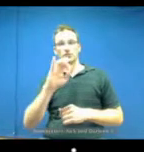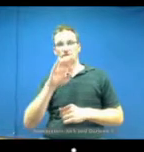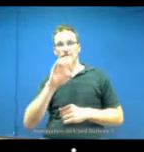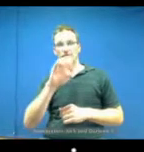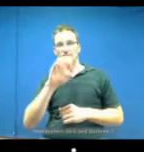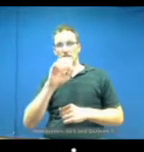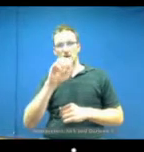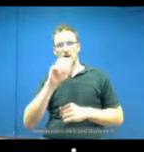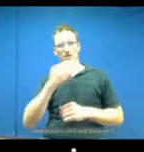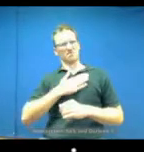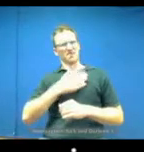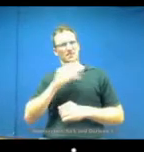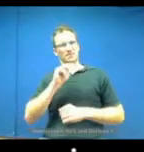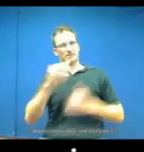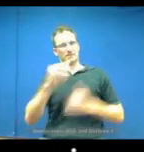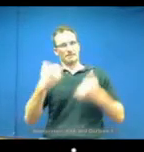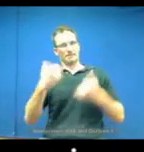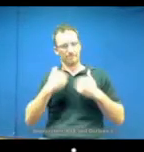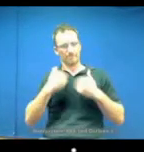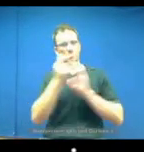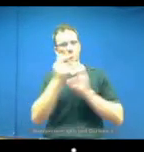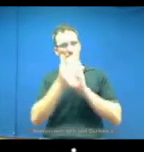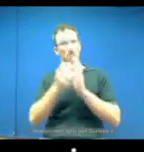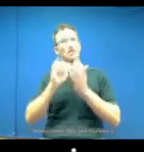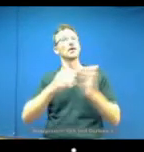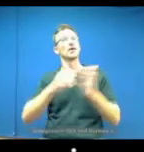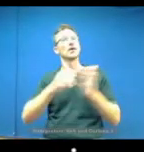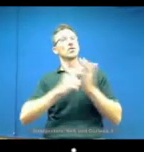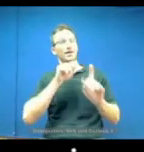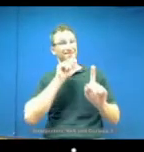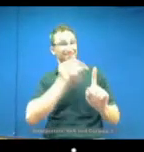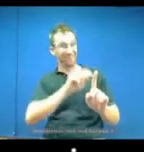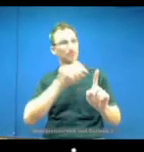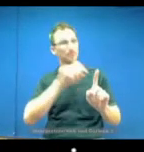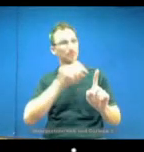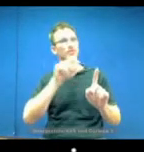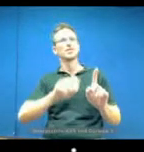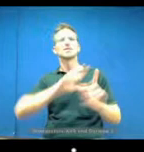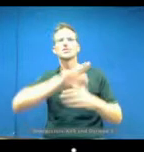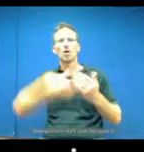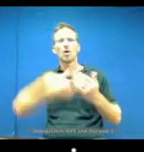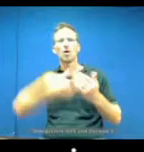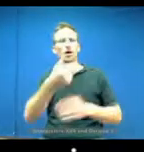requiring the respondent to turn over any guns or rifles or ammunition.